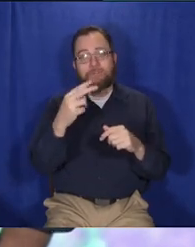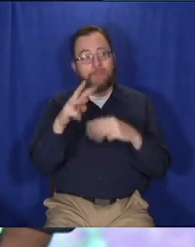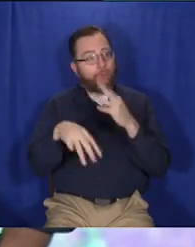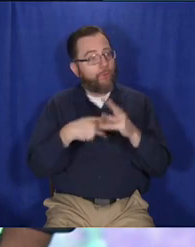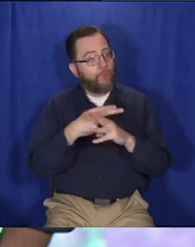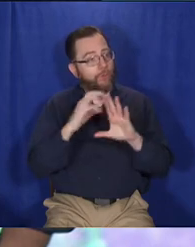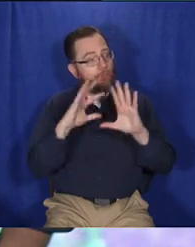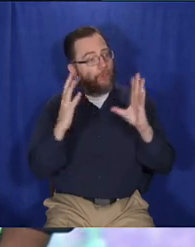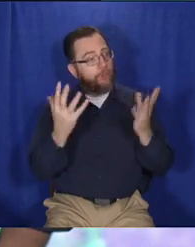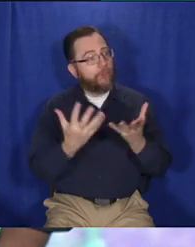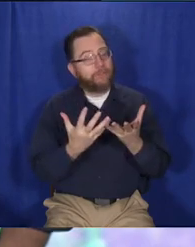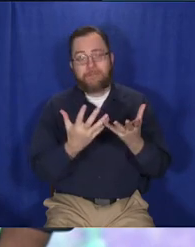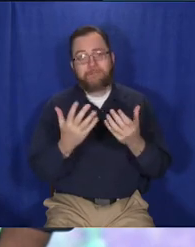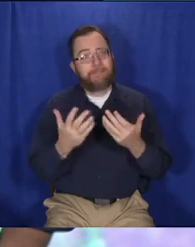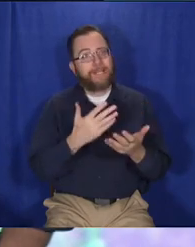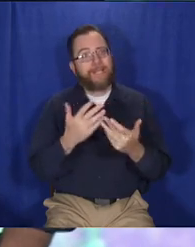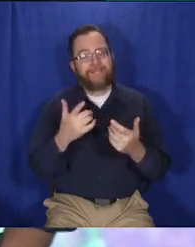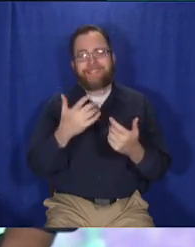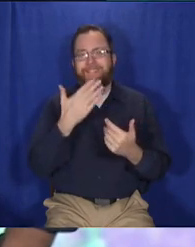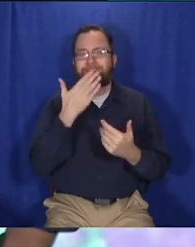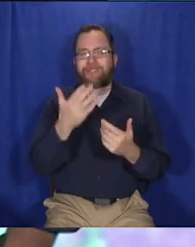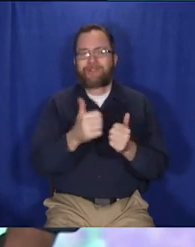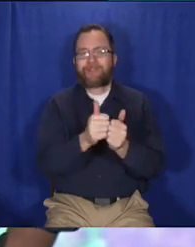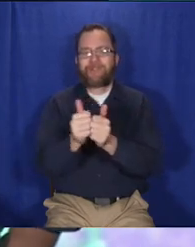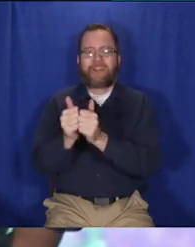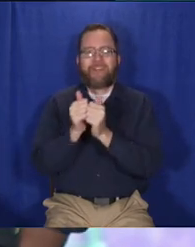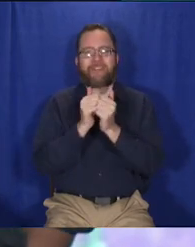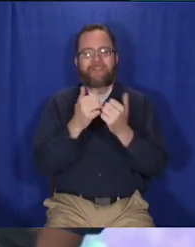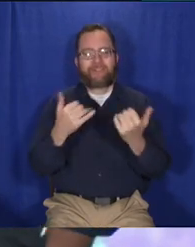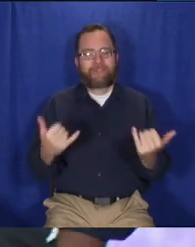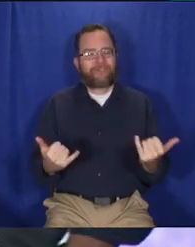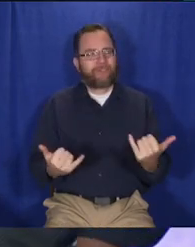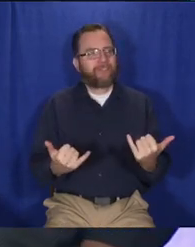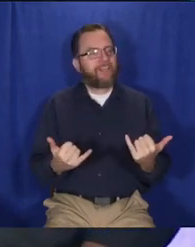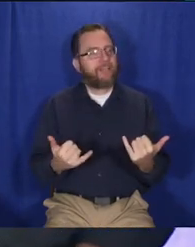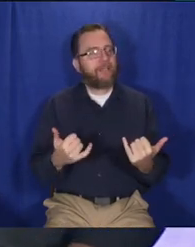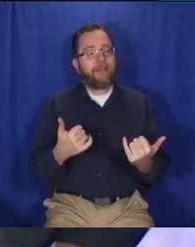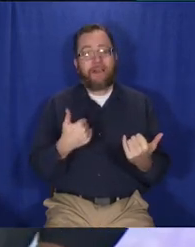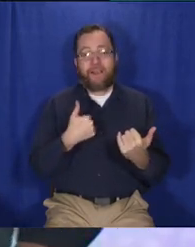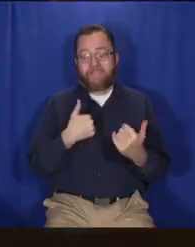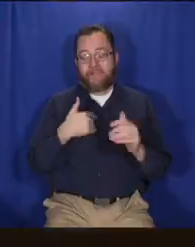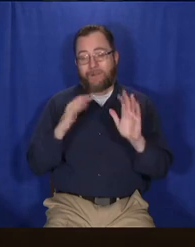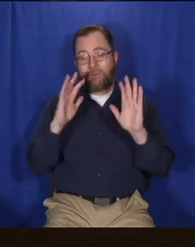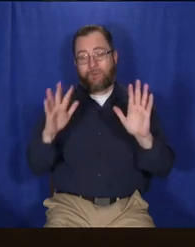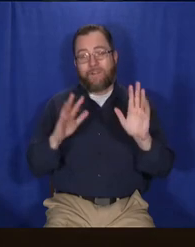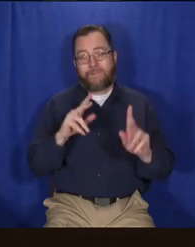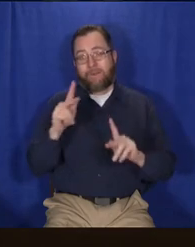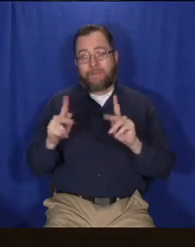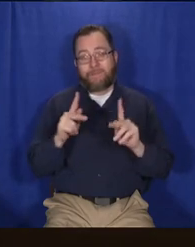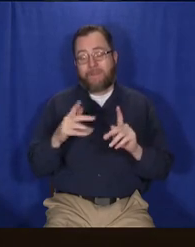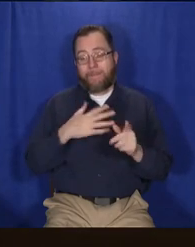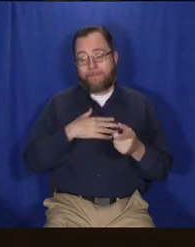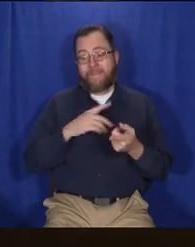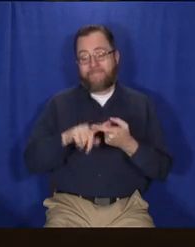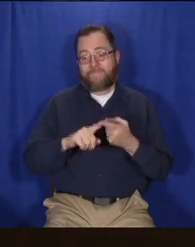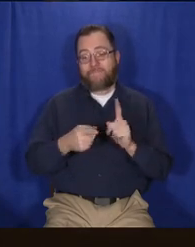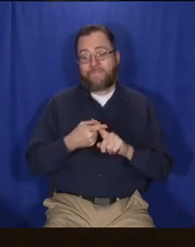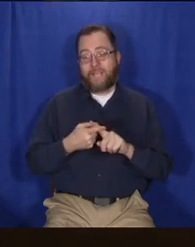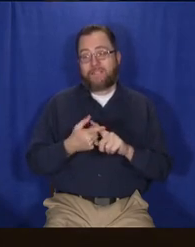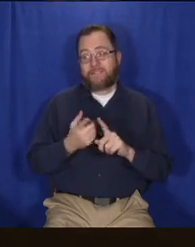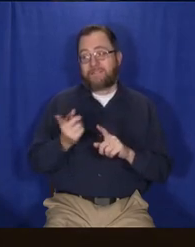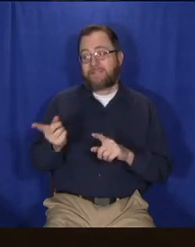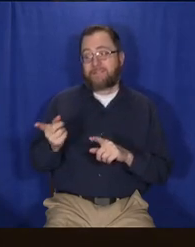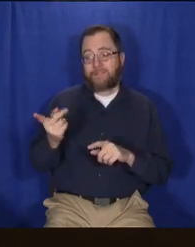it's good to be gathered together today. I got some wonderful folks up here on stage with me. These are friends of mine. Actually, we were in